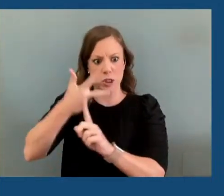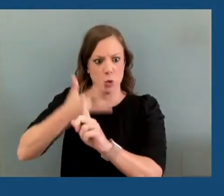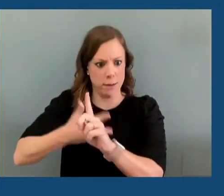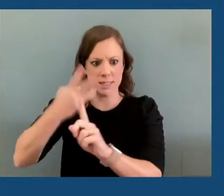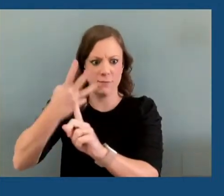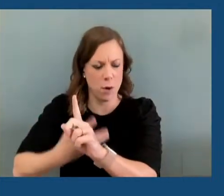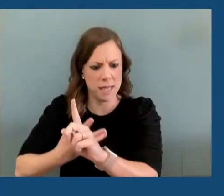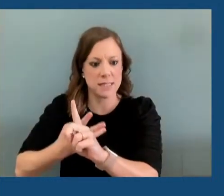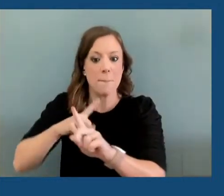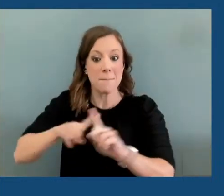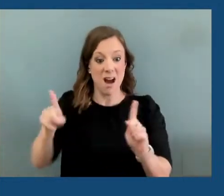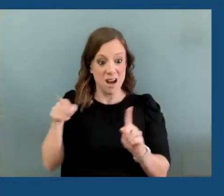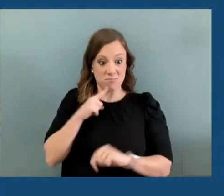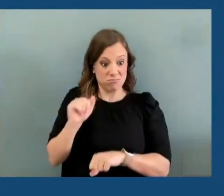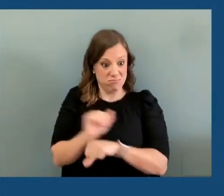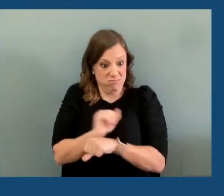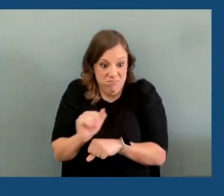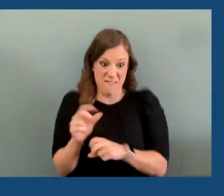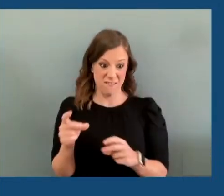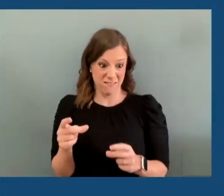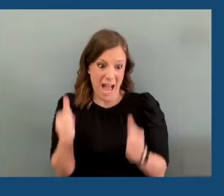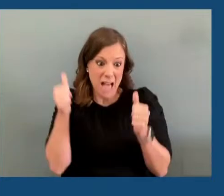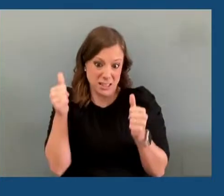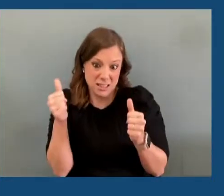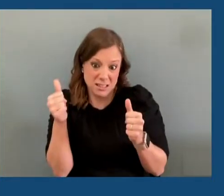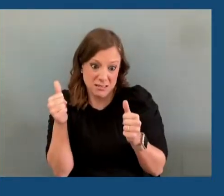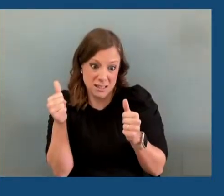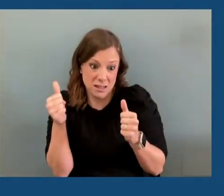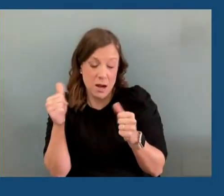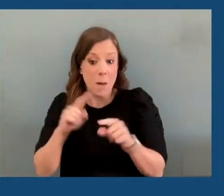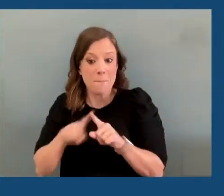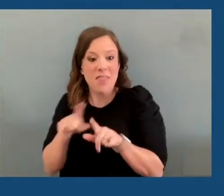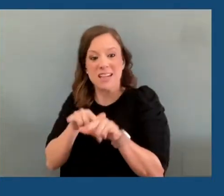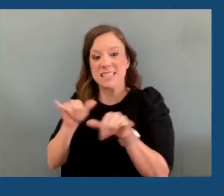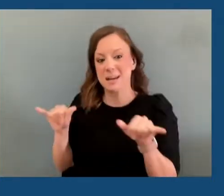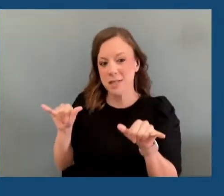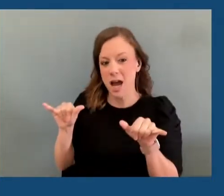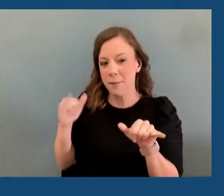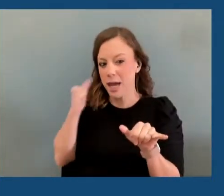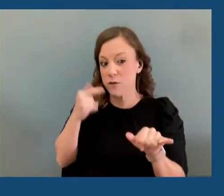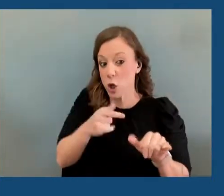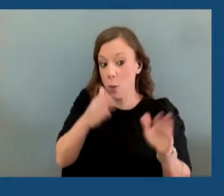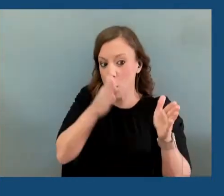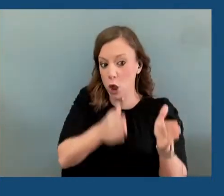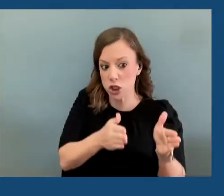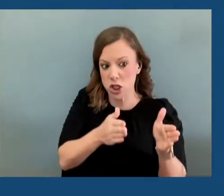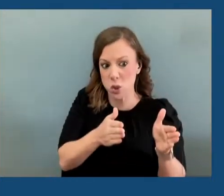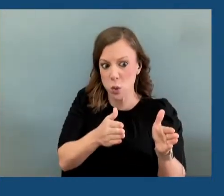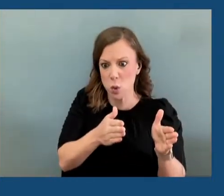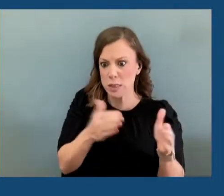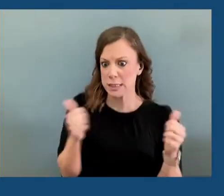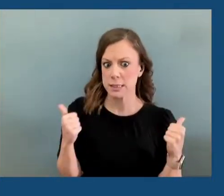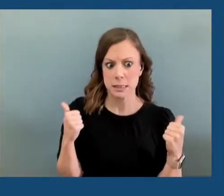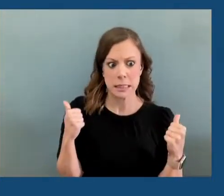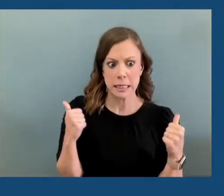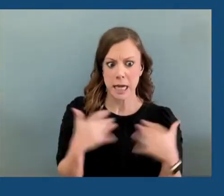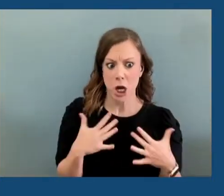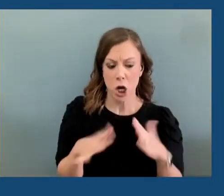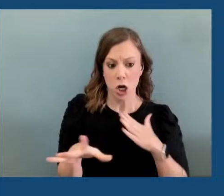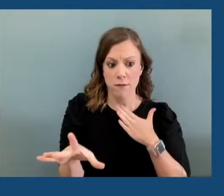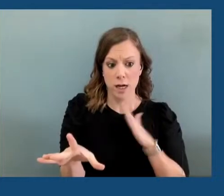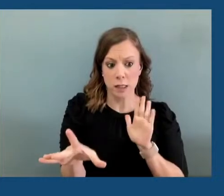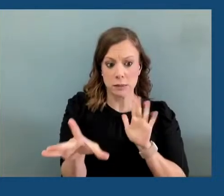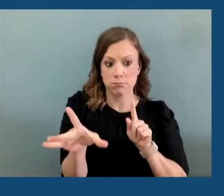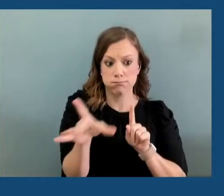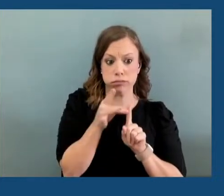in no time at all. But if you're someone who's desperately afraid of contracting COVID and its deadly impacts at that time,